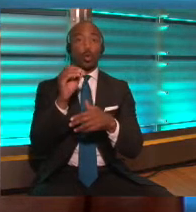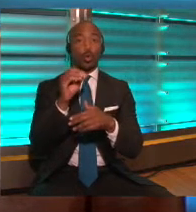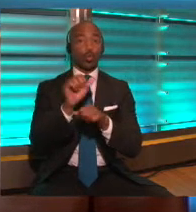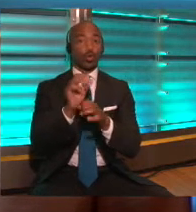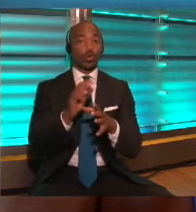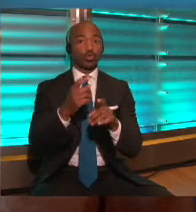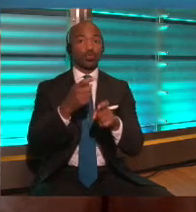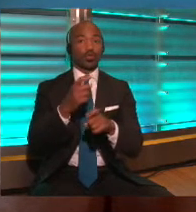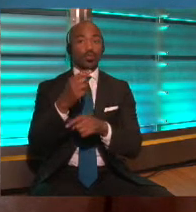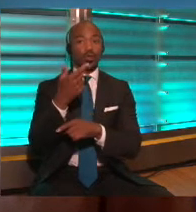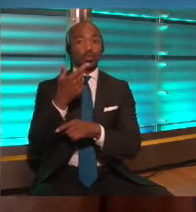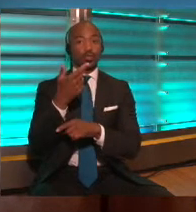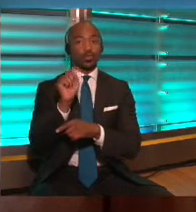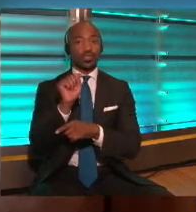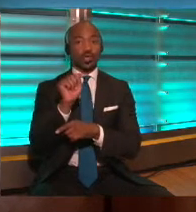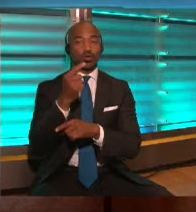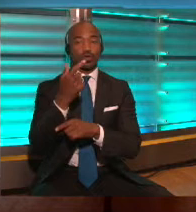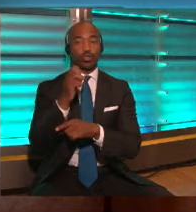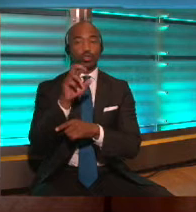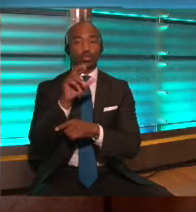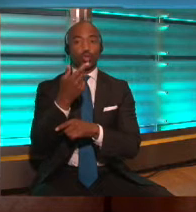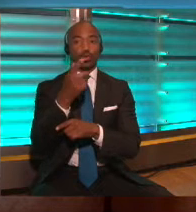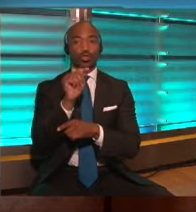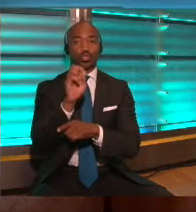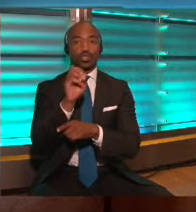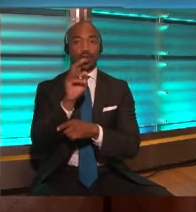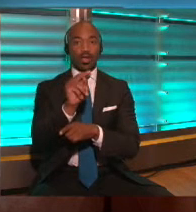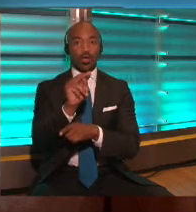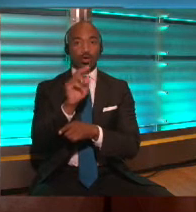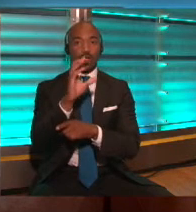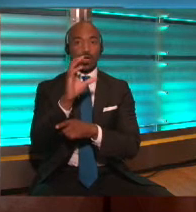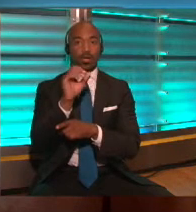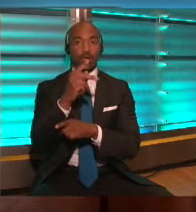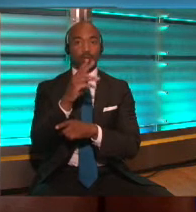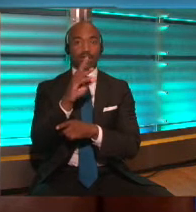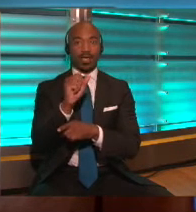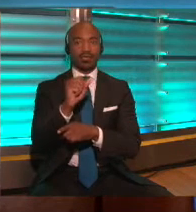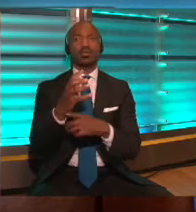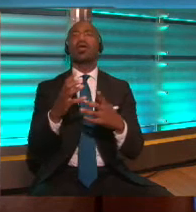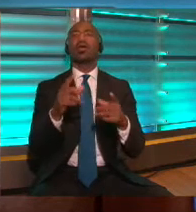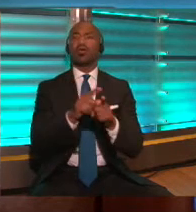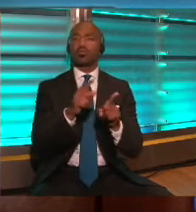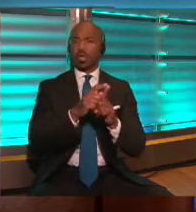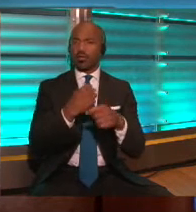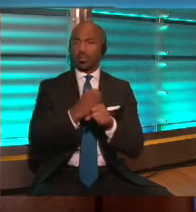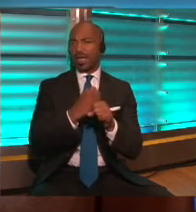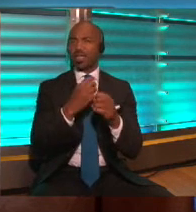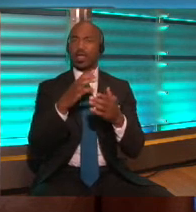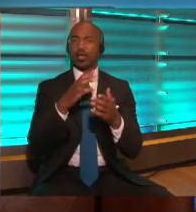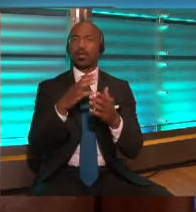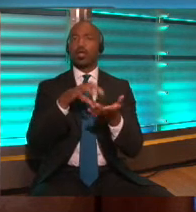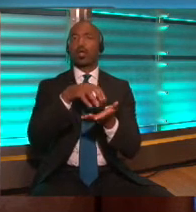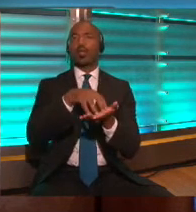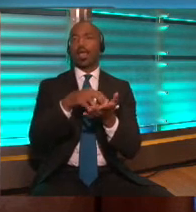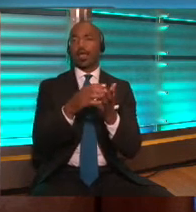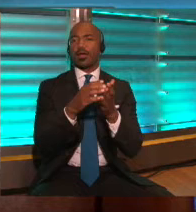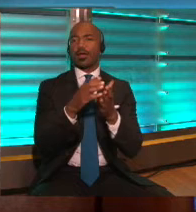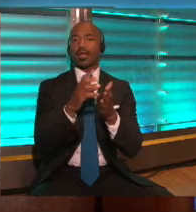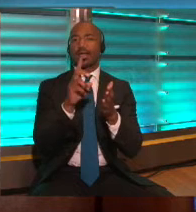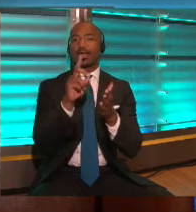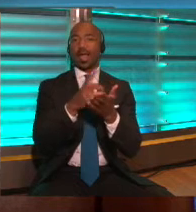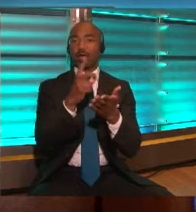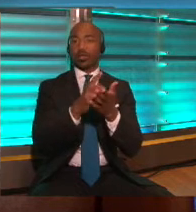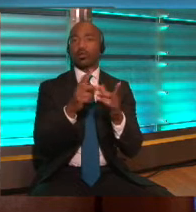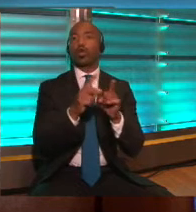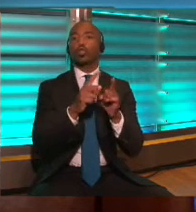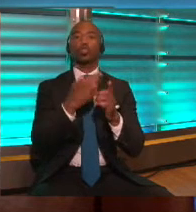Georgetown Cupcake, stars of the TLC DC Cupcakes and national best-selling authors of The Cupcake Diaries and Sweet Celebrations.